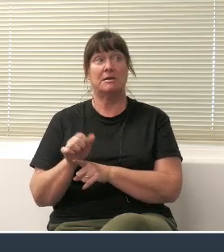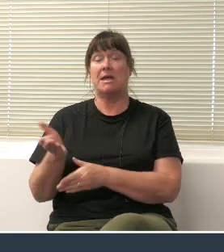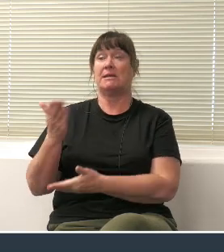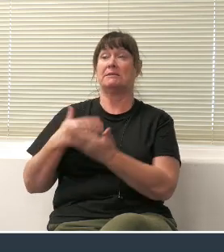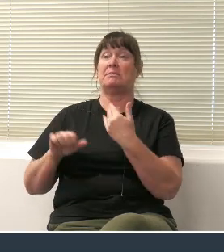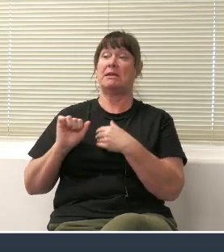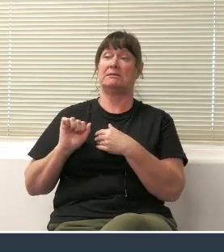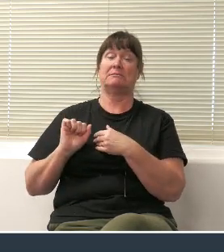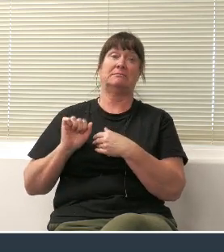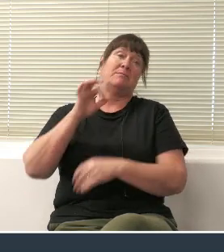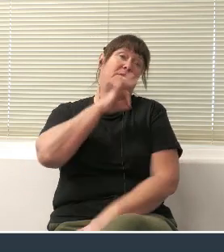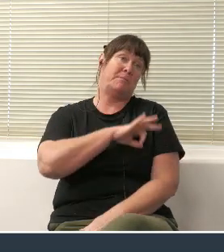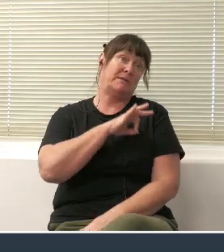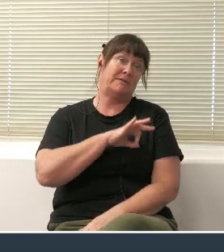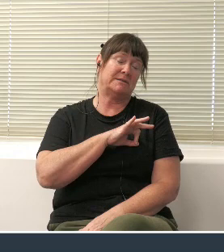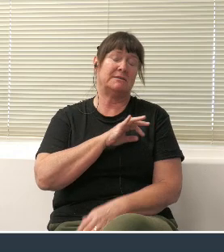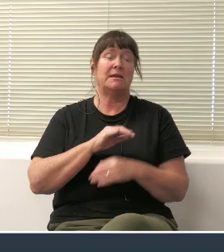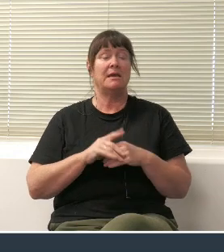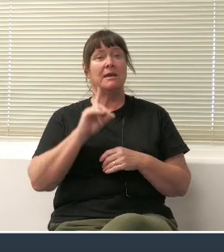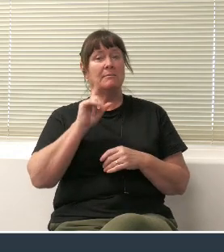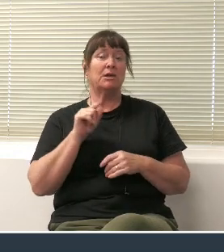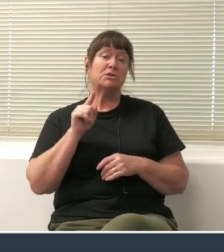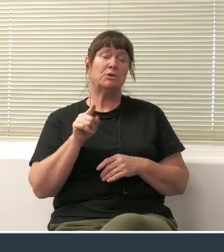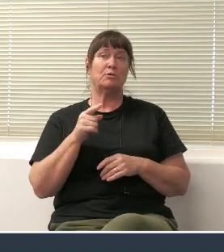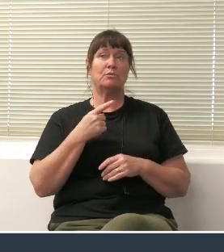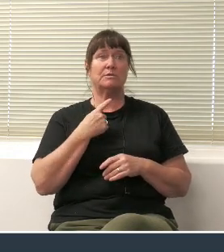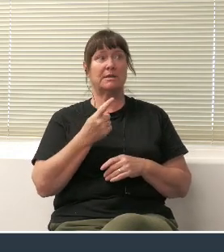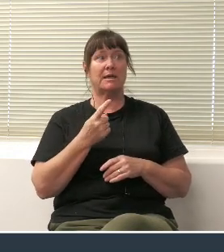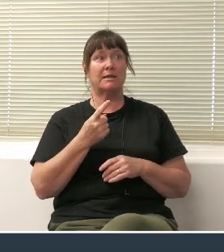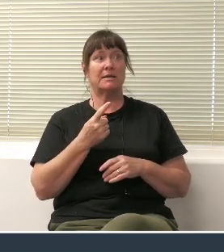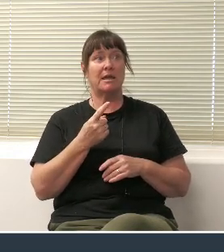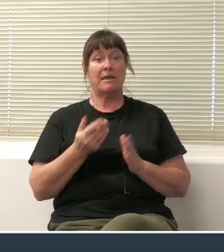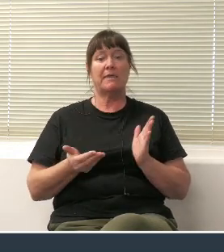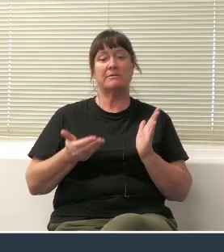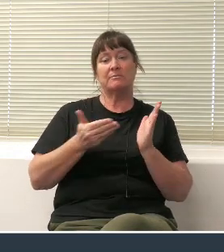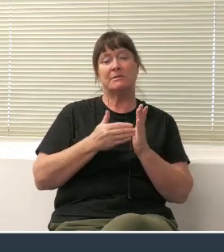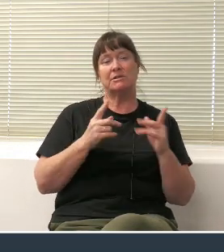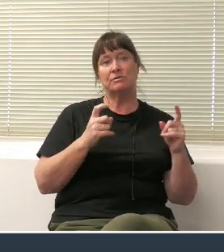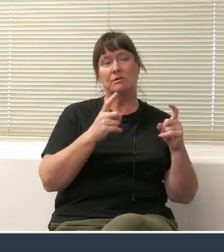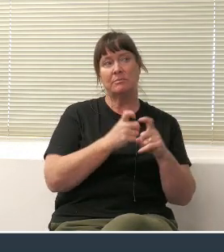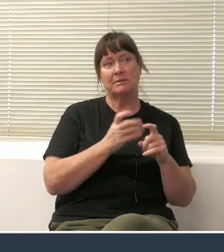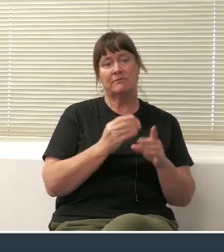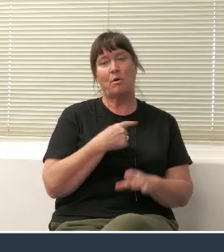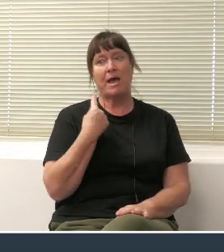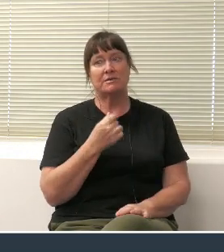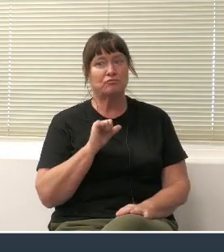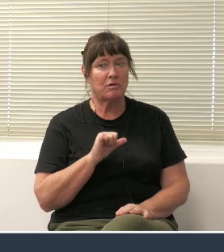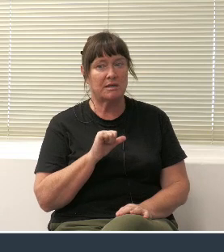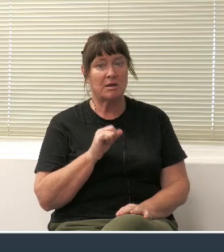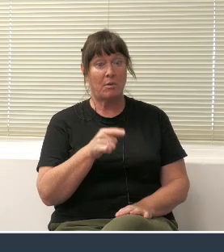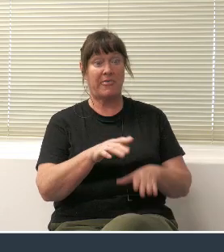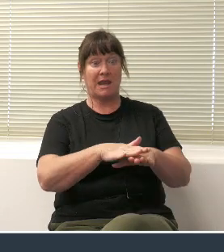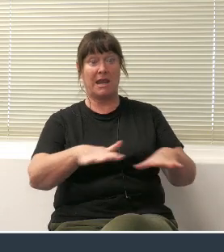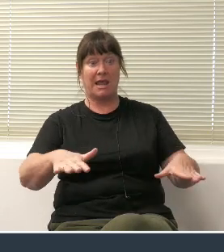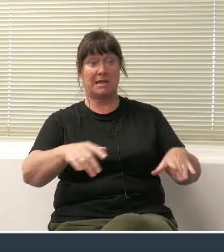outlined some of the benefits of that. But can you just talk a little bit about, there were some additional complexities for us with that particular piece